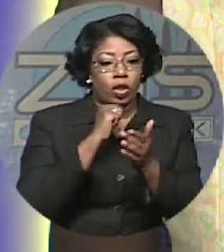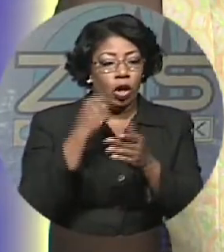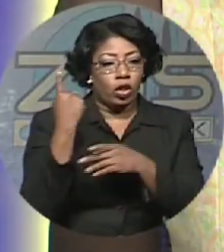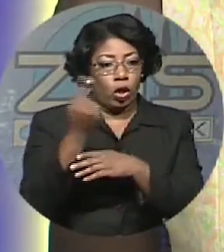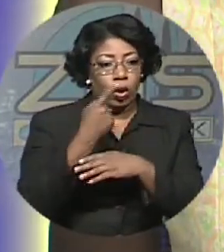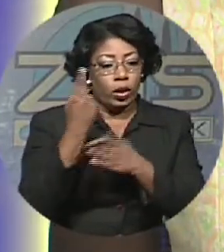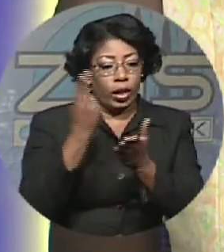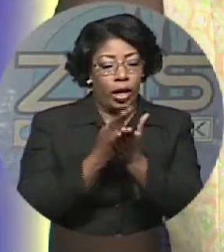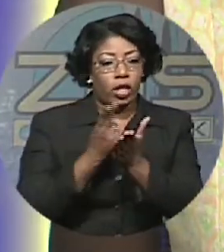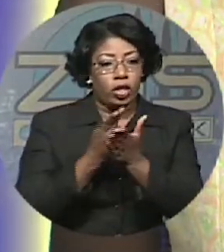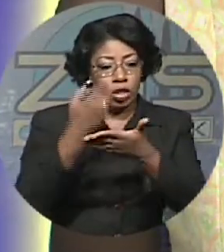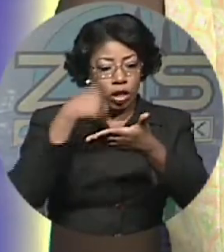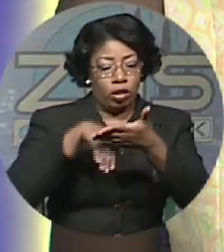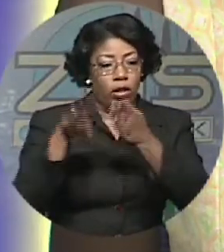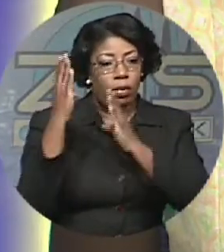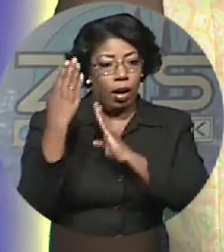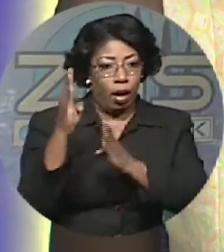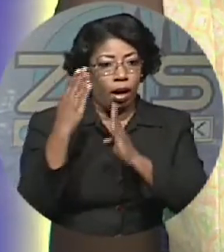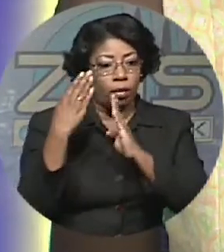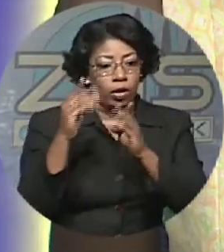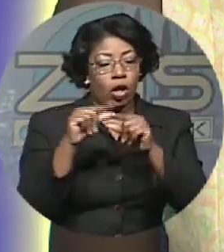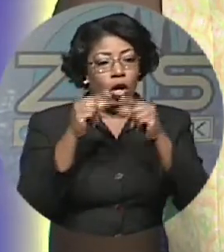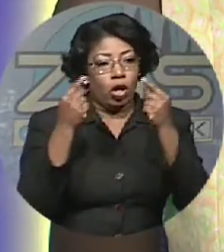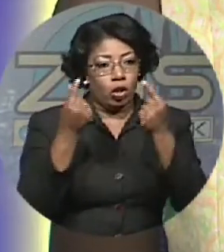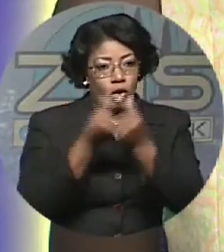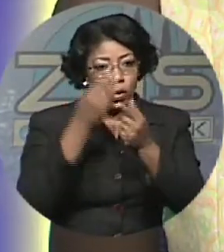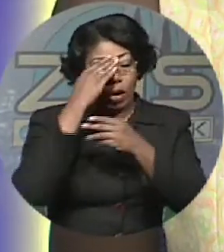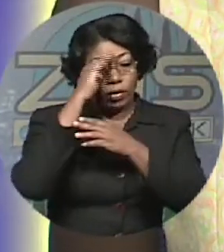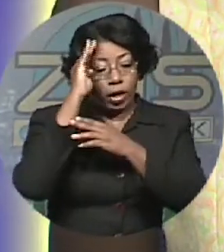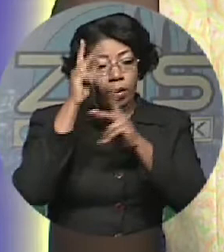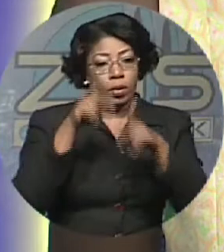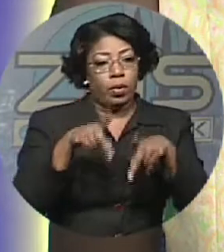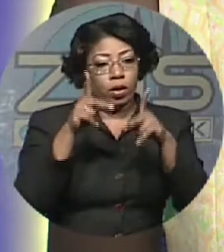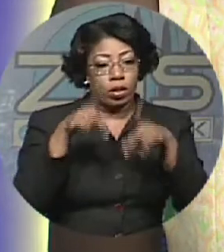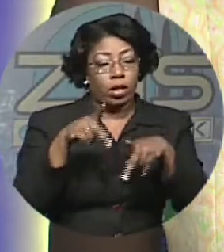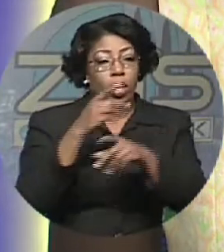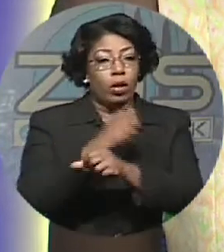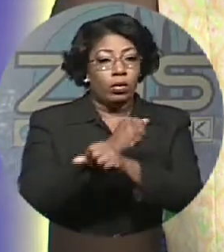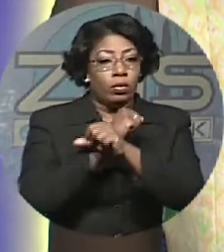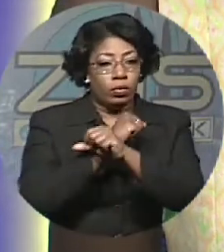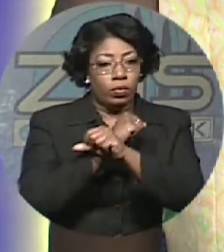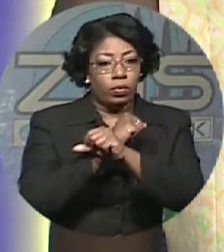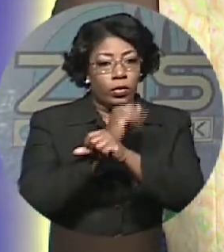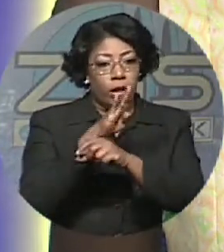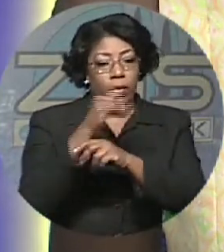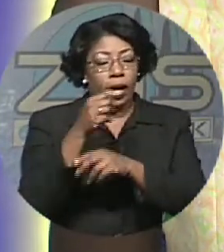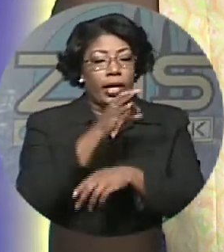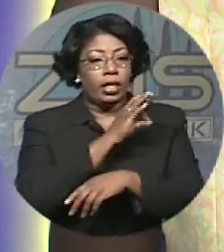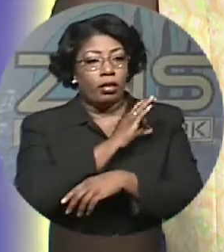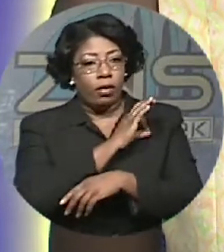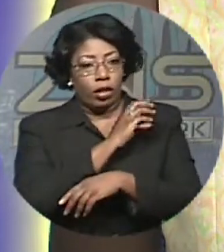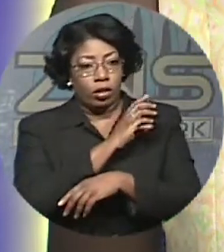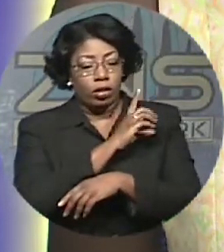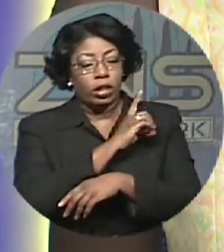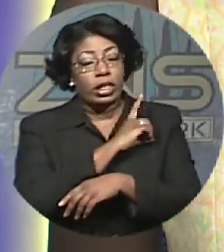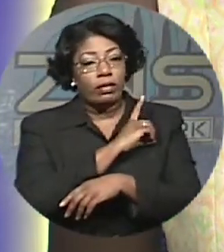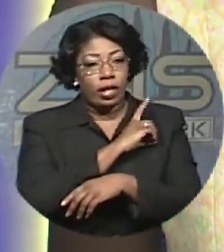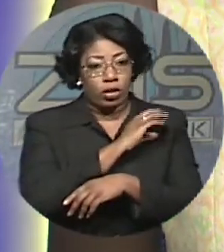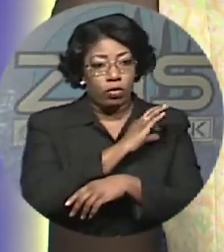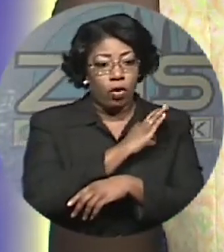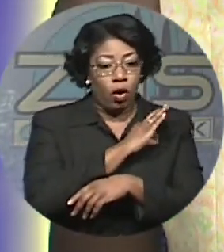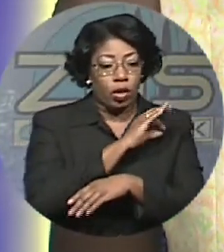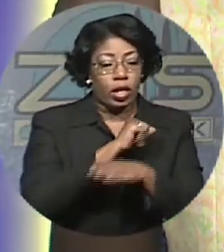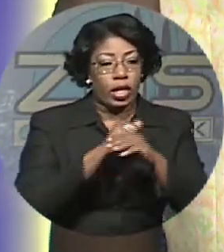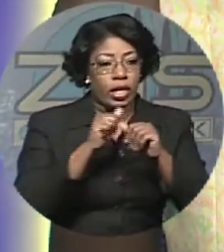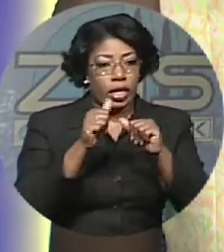are making their way into the Bahamas, yesterday a group of Cuban nationals were apprehended by members of the Royal Bahamas Defense Force in the area